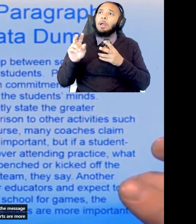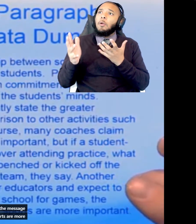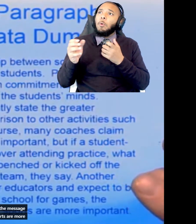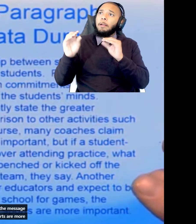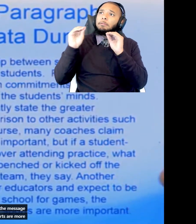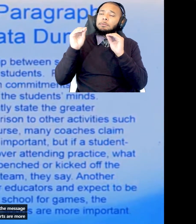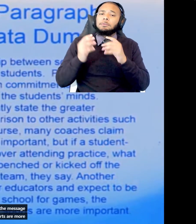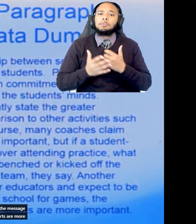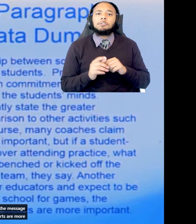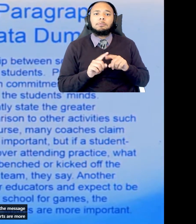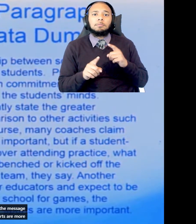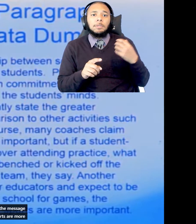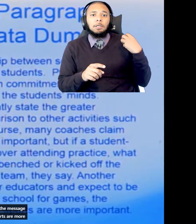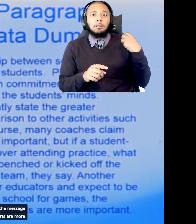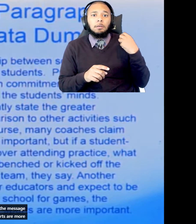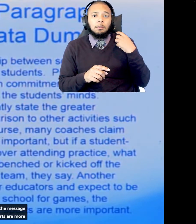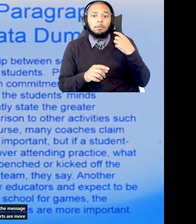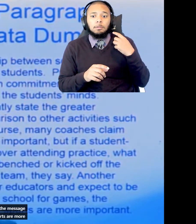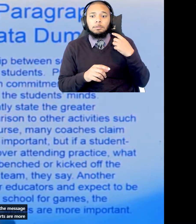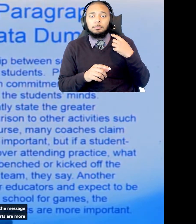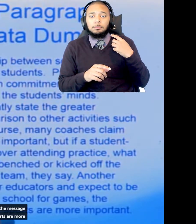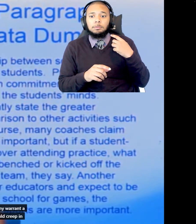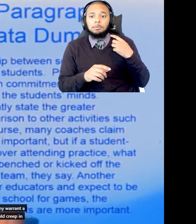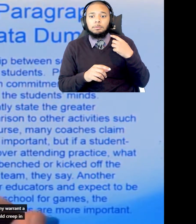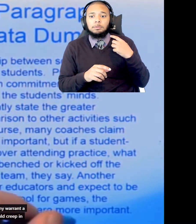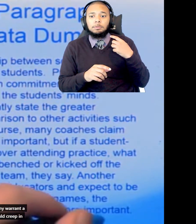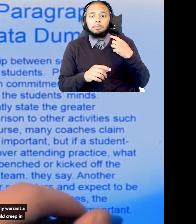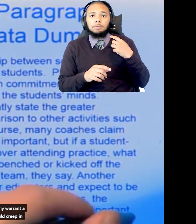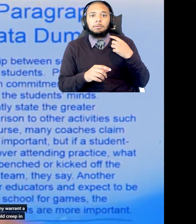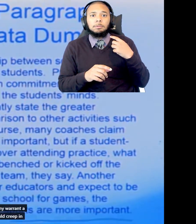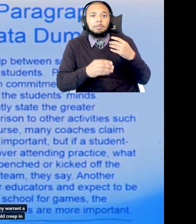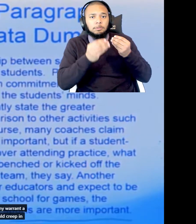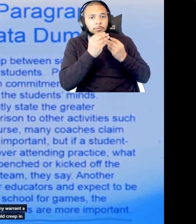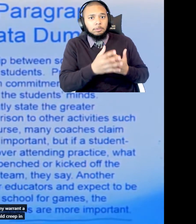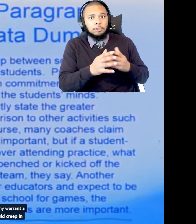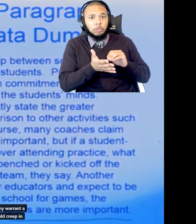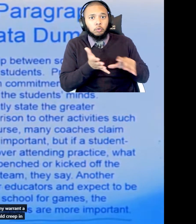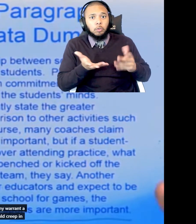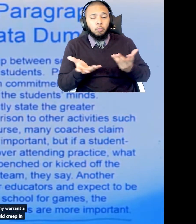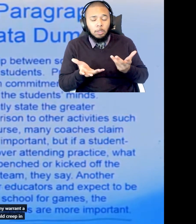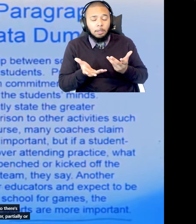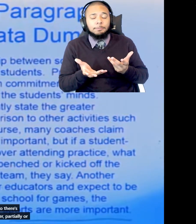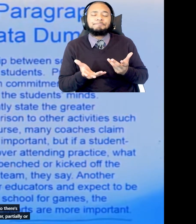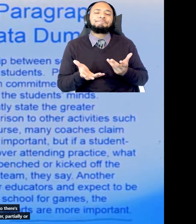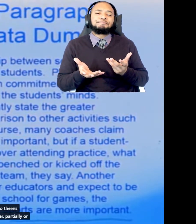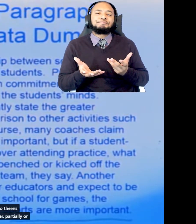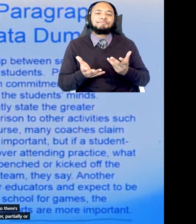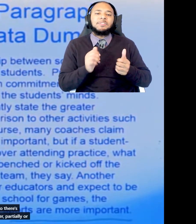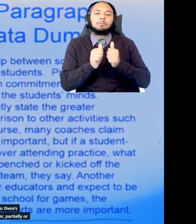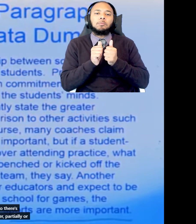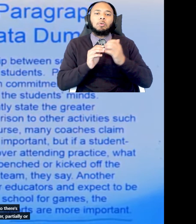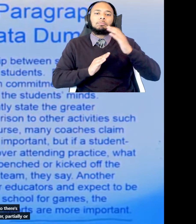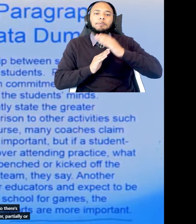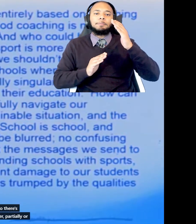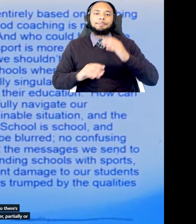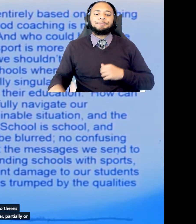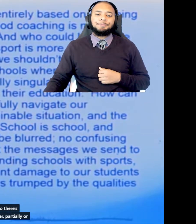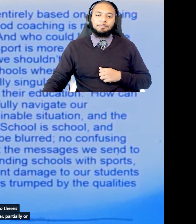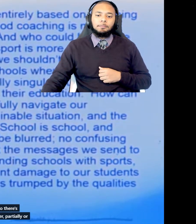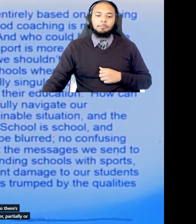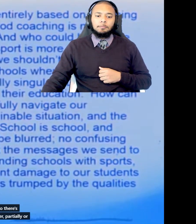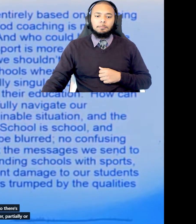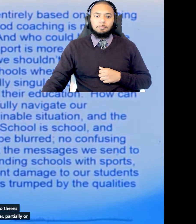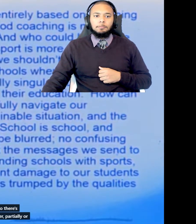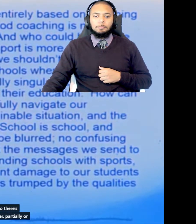miss school for games, the message to students is clear. Sports are more important. Notice I've got to my warrant a little bit. I told you it could creep in, deviate a little bit. So there's some.